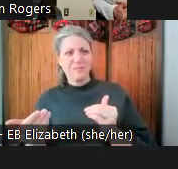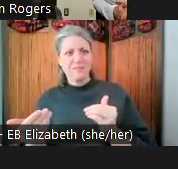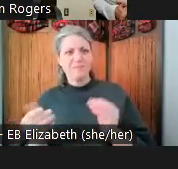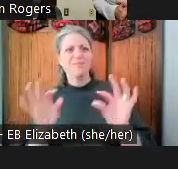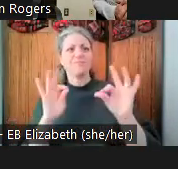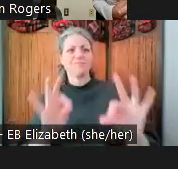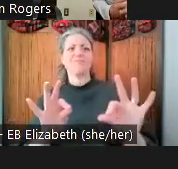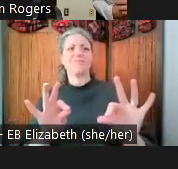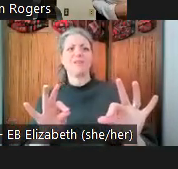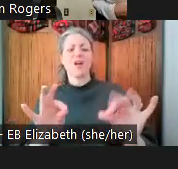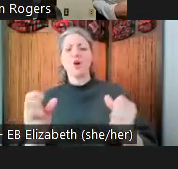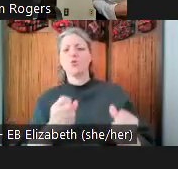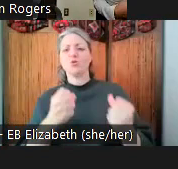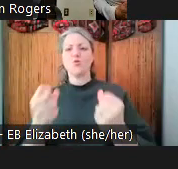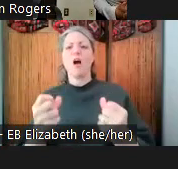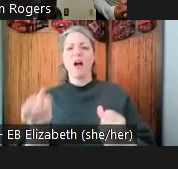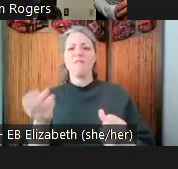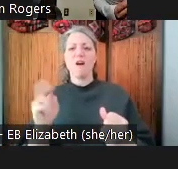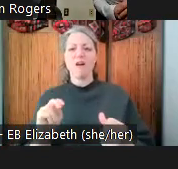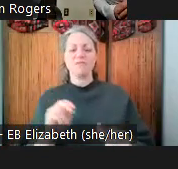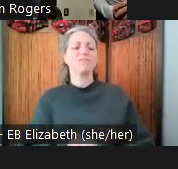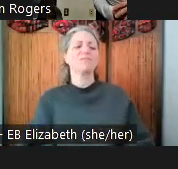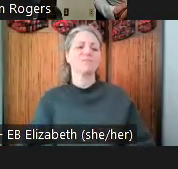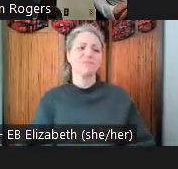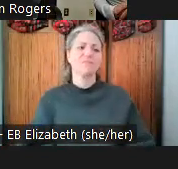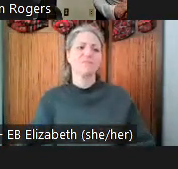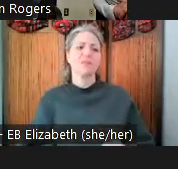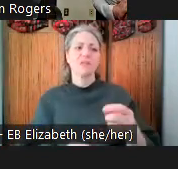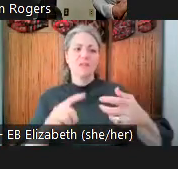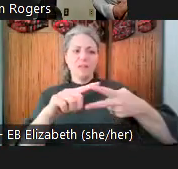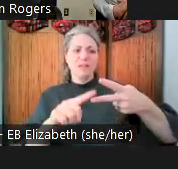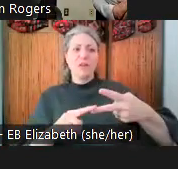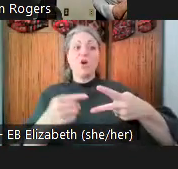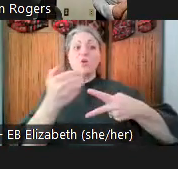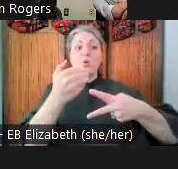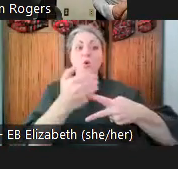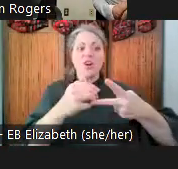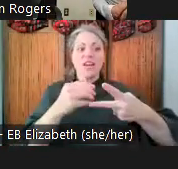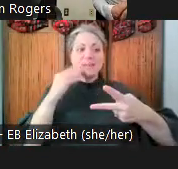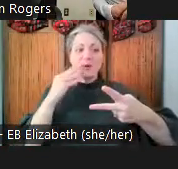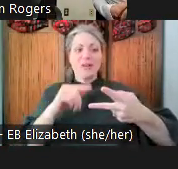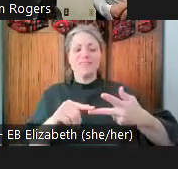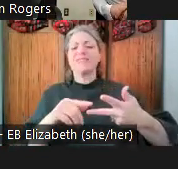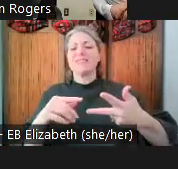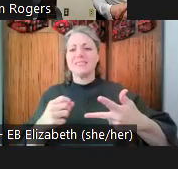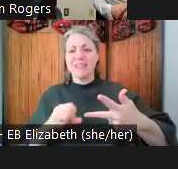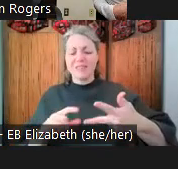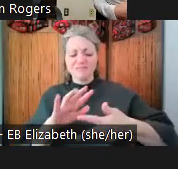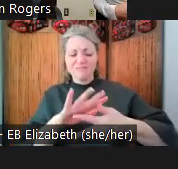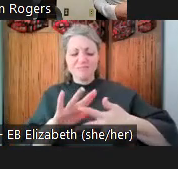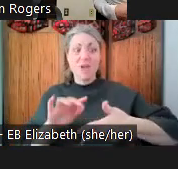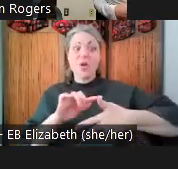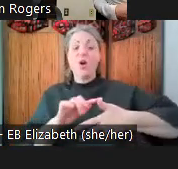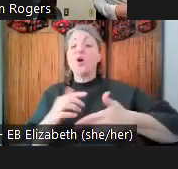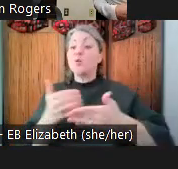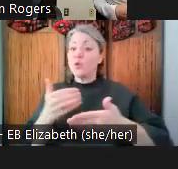That's good. Okay. So our newer drivers, that's where these students are going to fall under. And